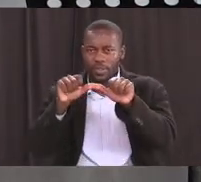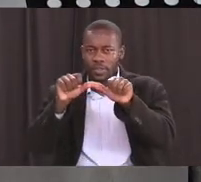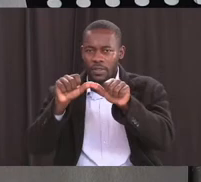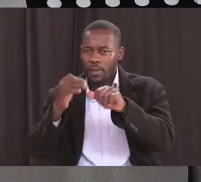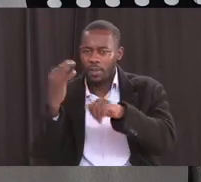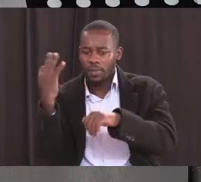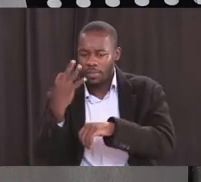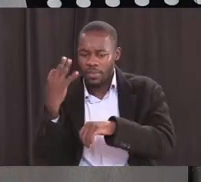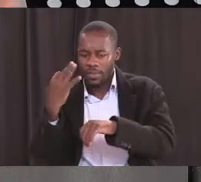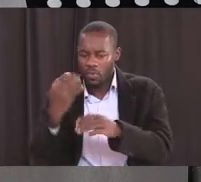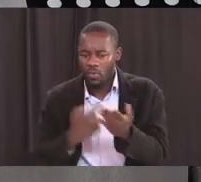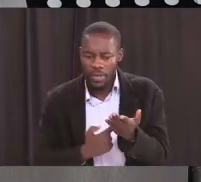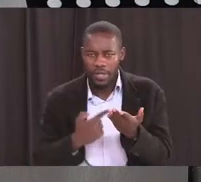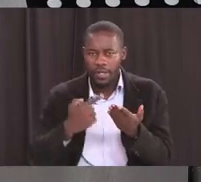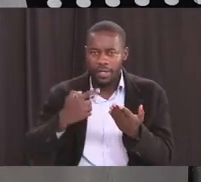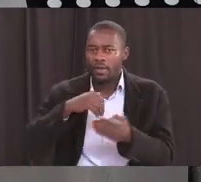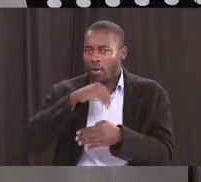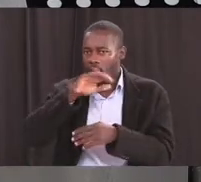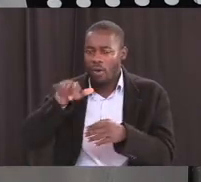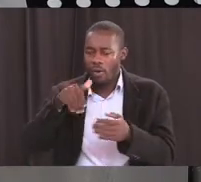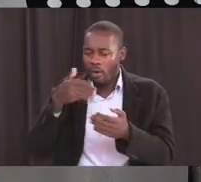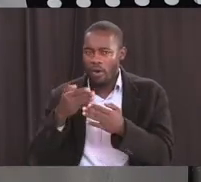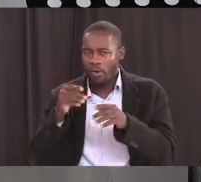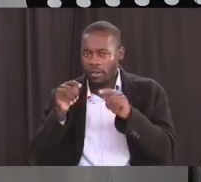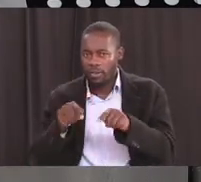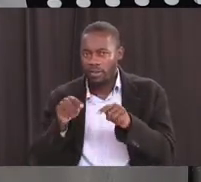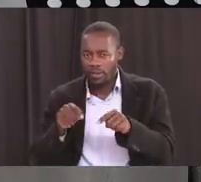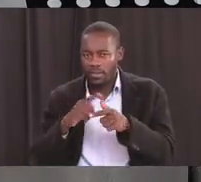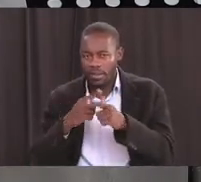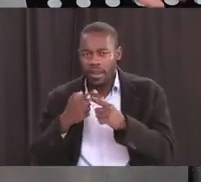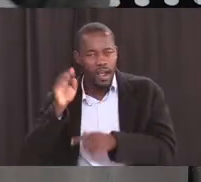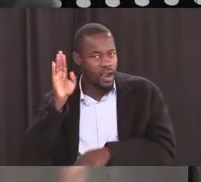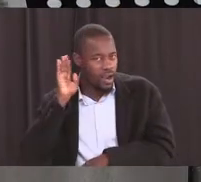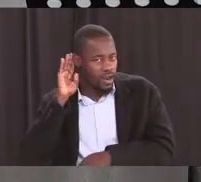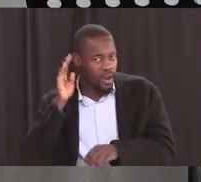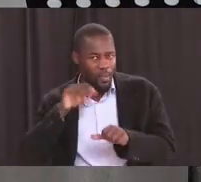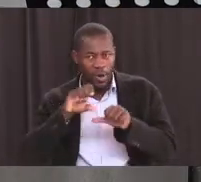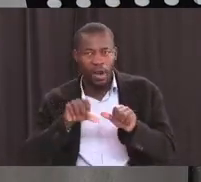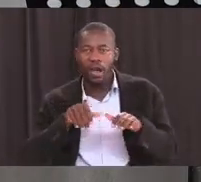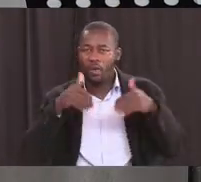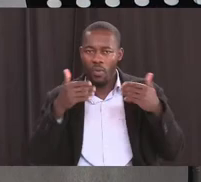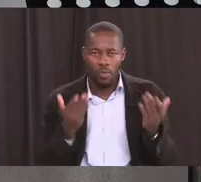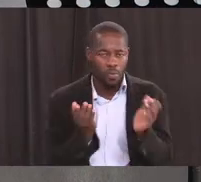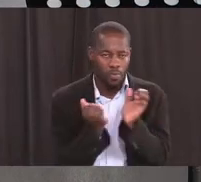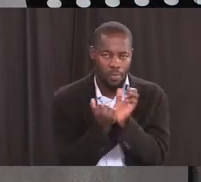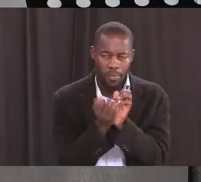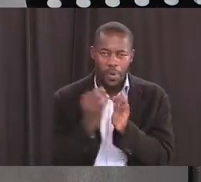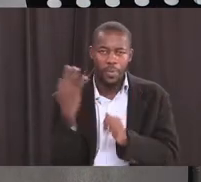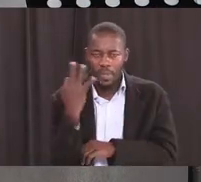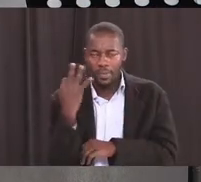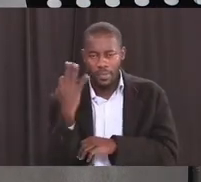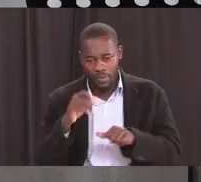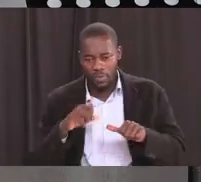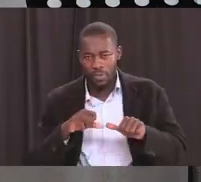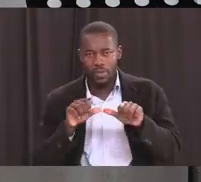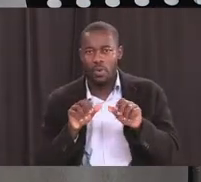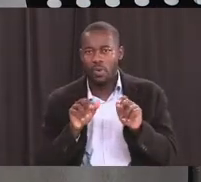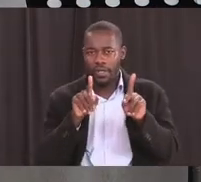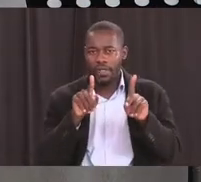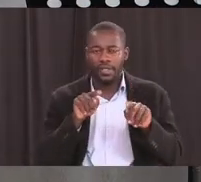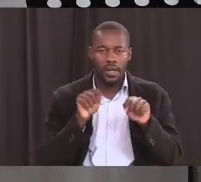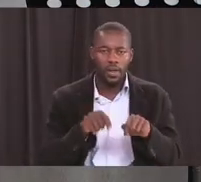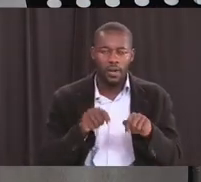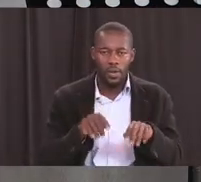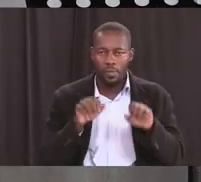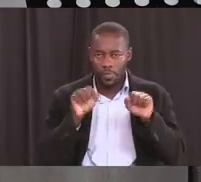through that area of Macedonia and down into Athens and Corinth. But right now, I want you to